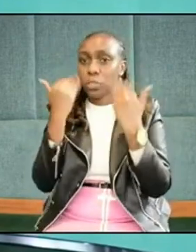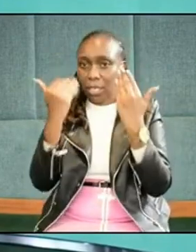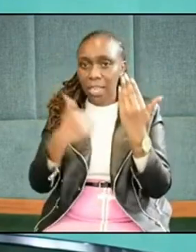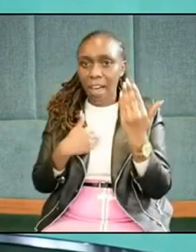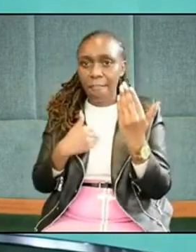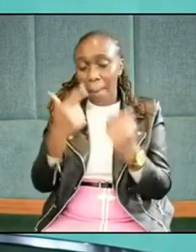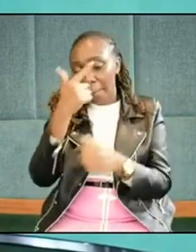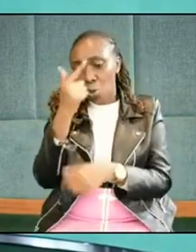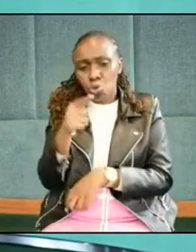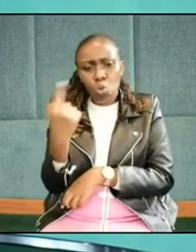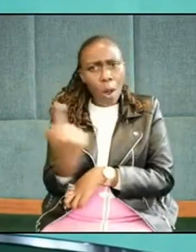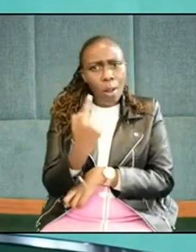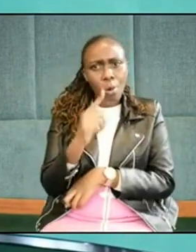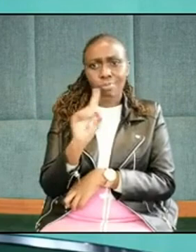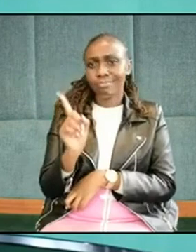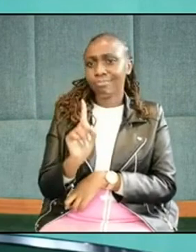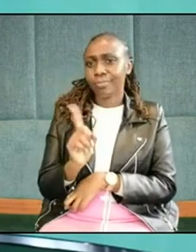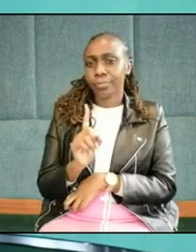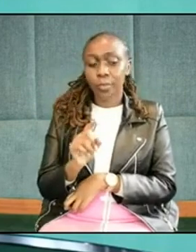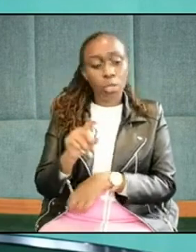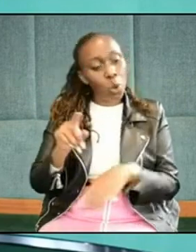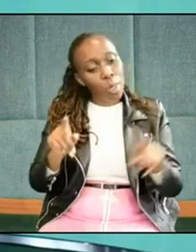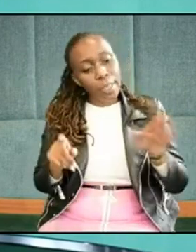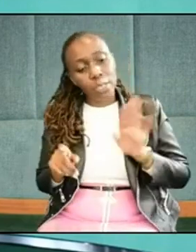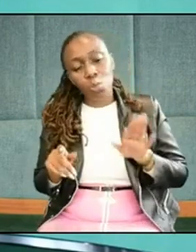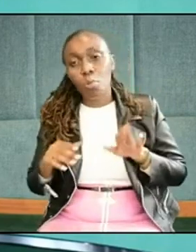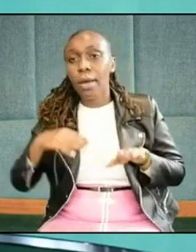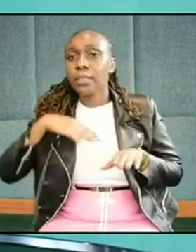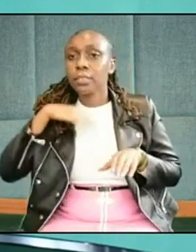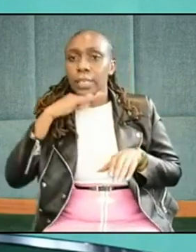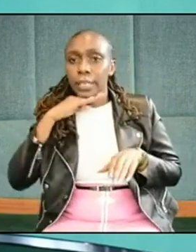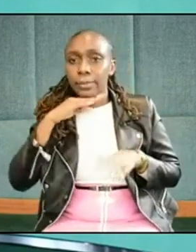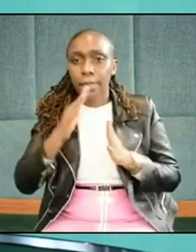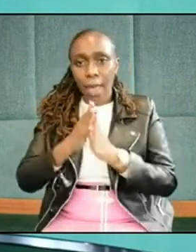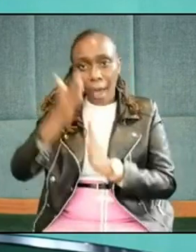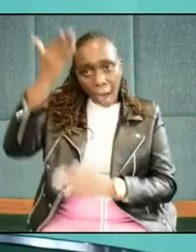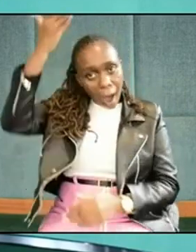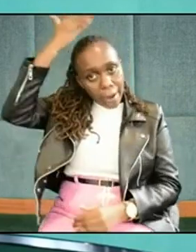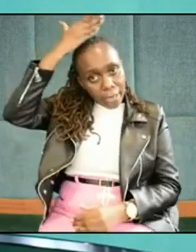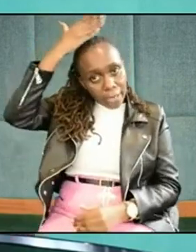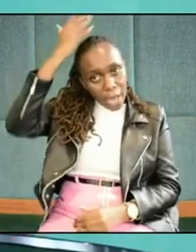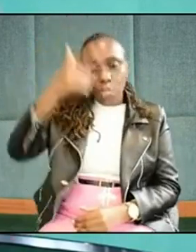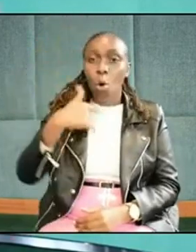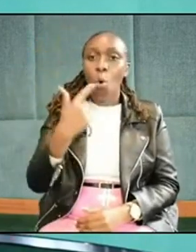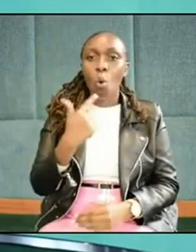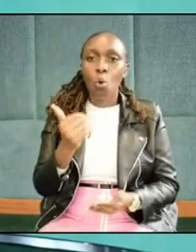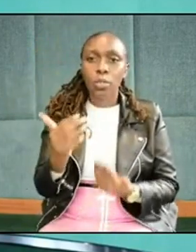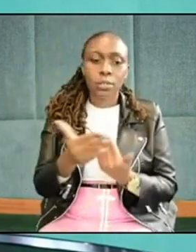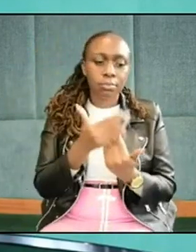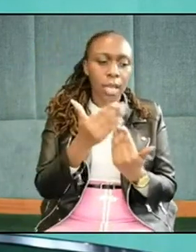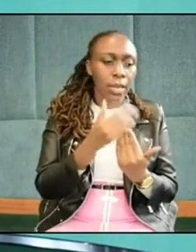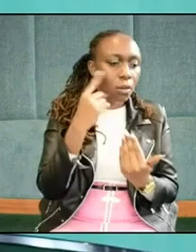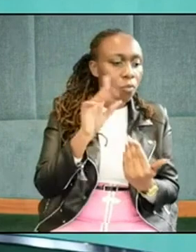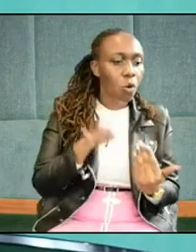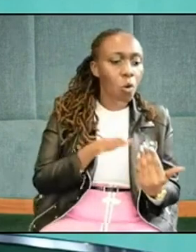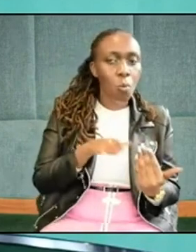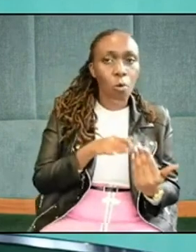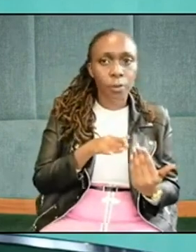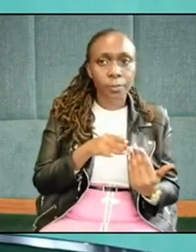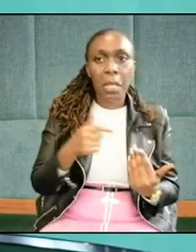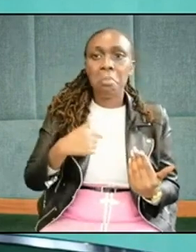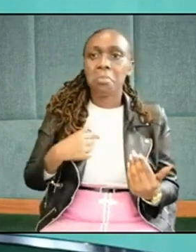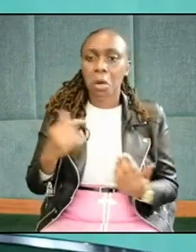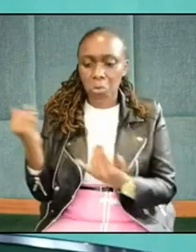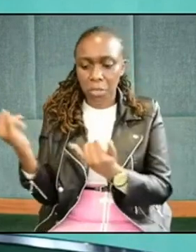alone. And this lady died. And a nurse who was nursing this lady, I was invited to preach at the